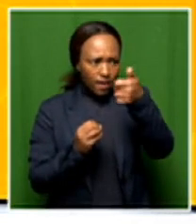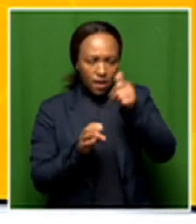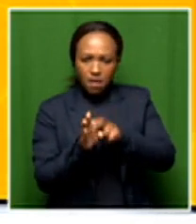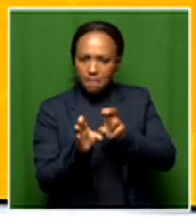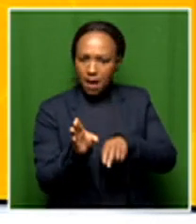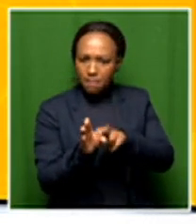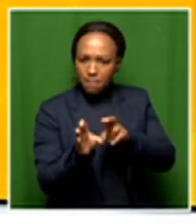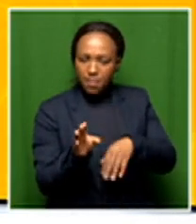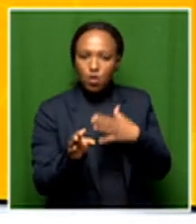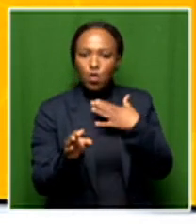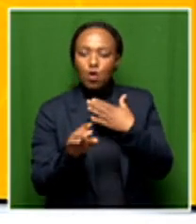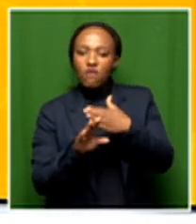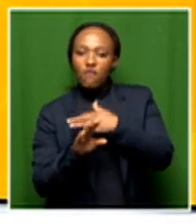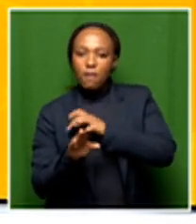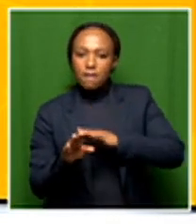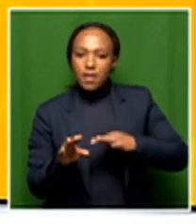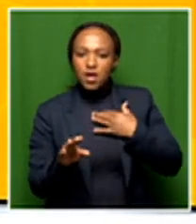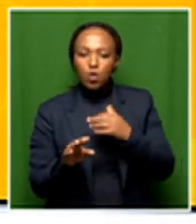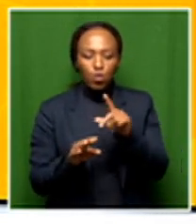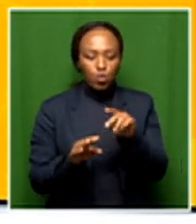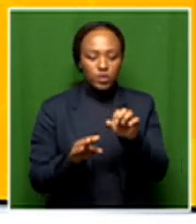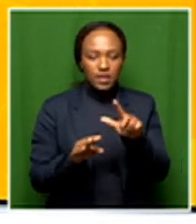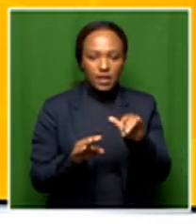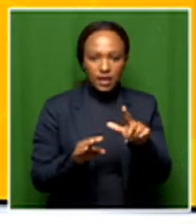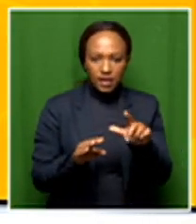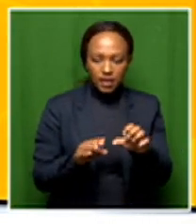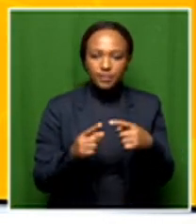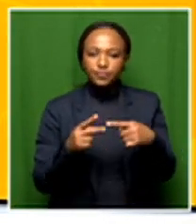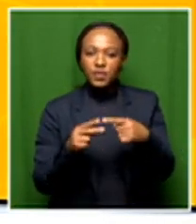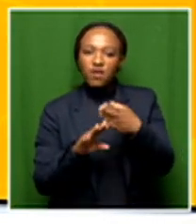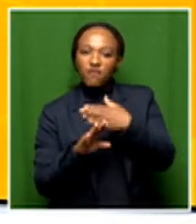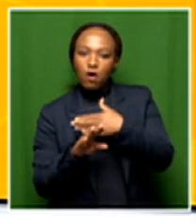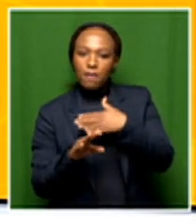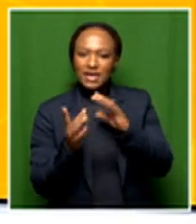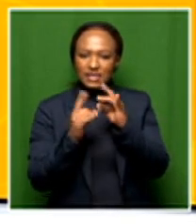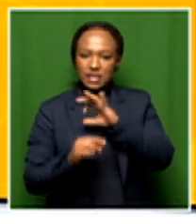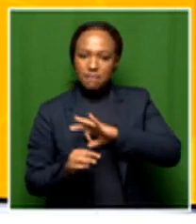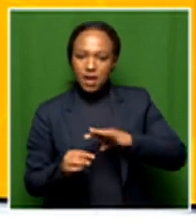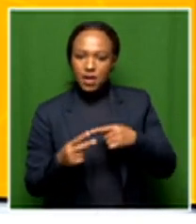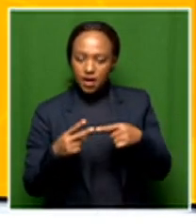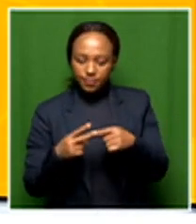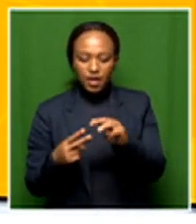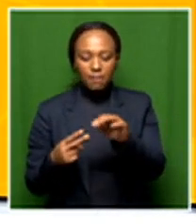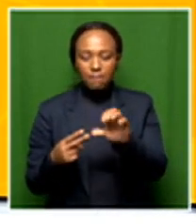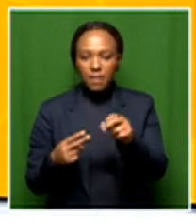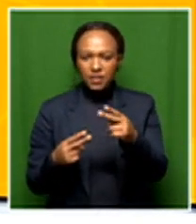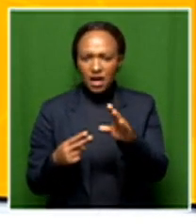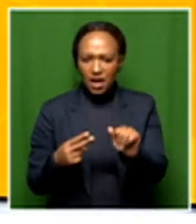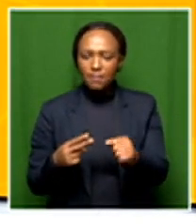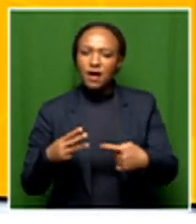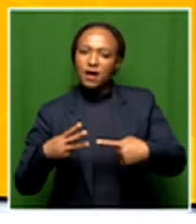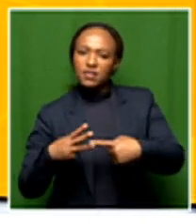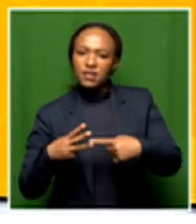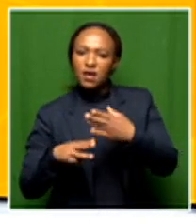members: former Mayor of the City of Cape Town, Patricia de Lille, former City of Johannesburg Mayor Herman Mashaba, and of